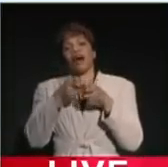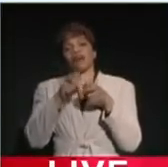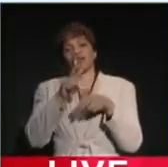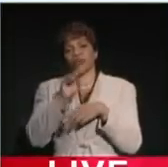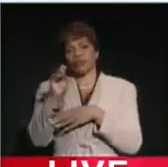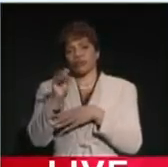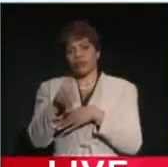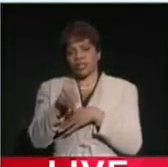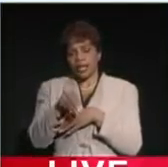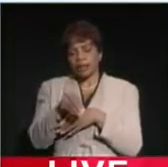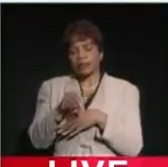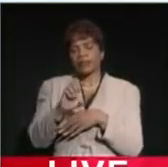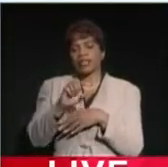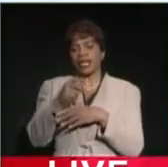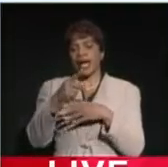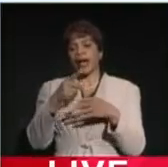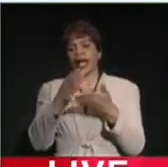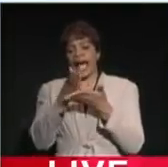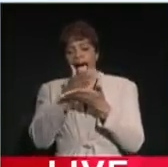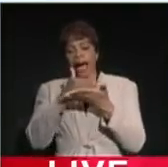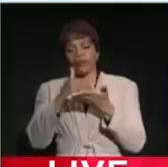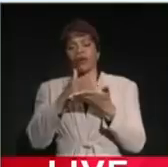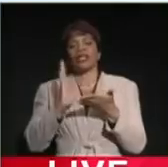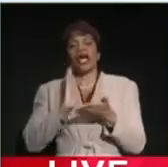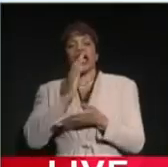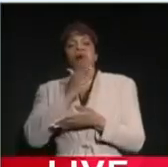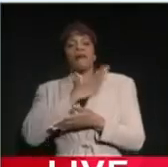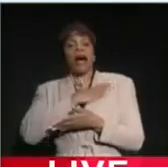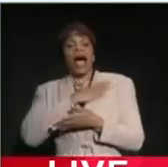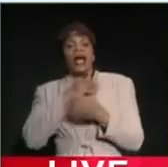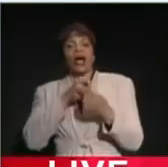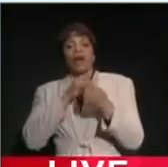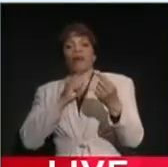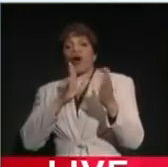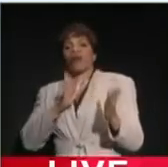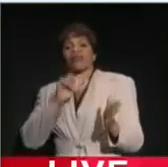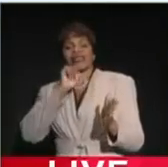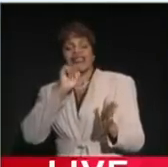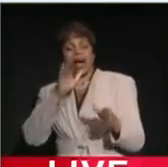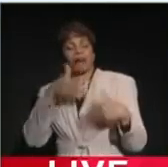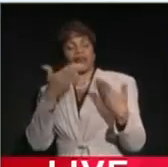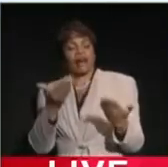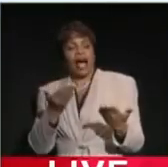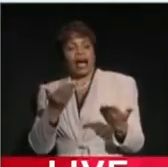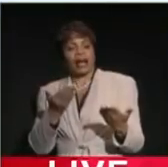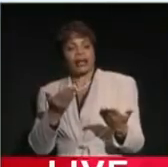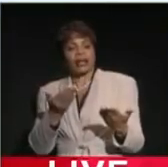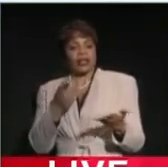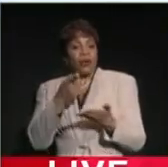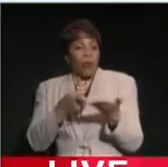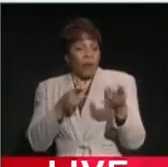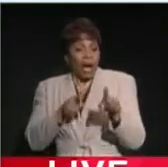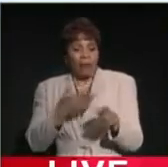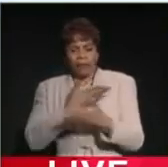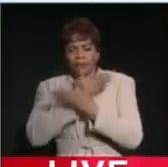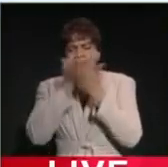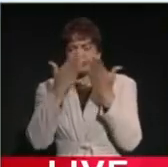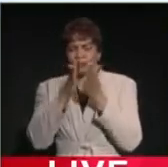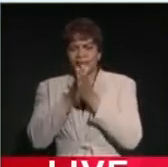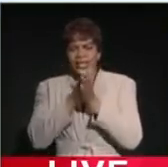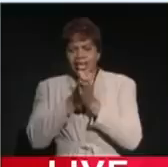which my opponent has yet to provide to any of us, then there won't be any incentive for these merging of any